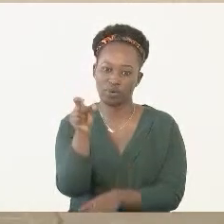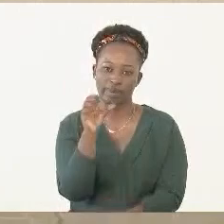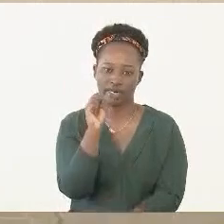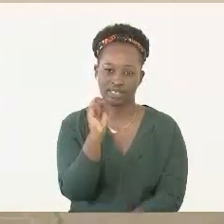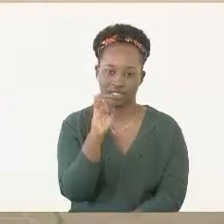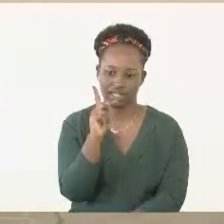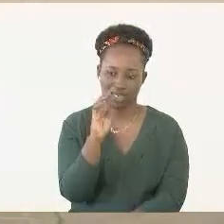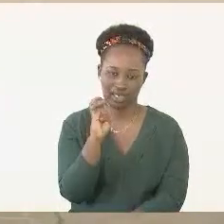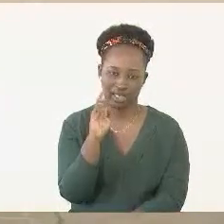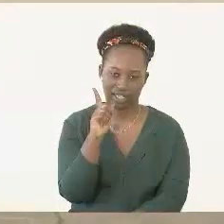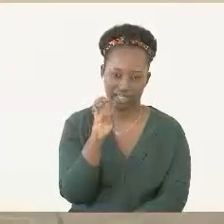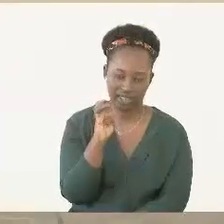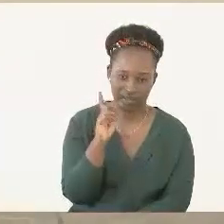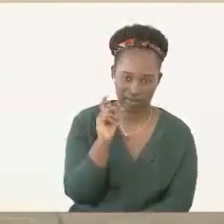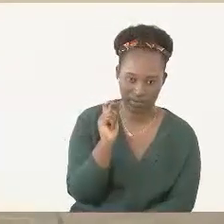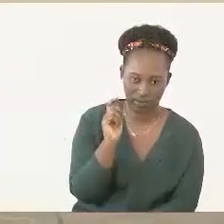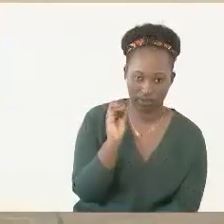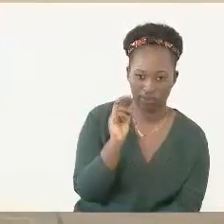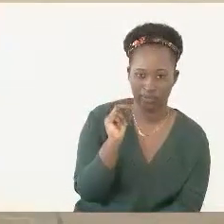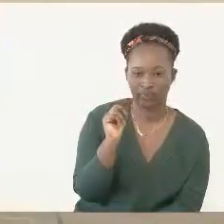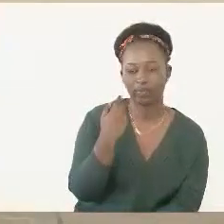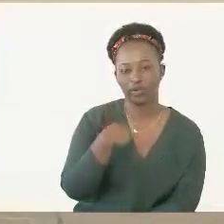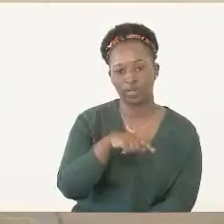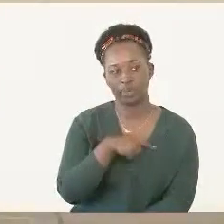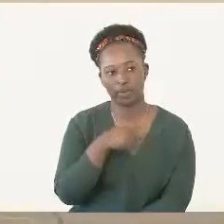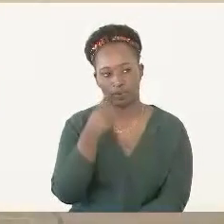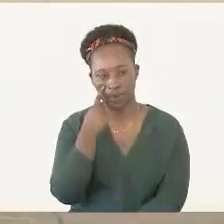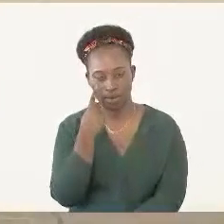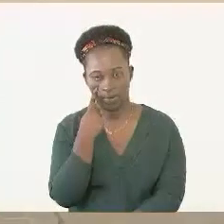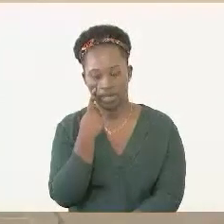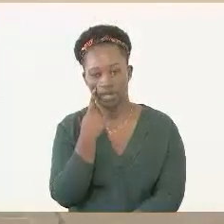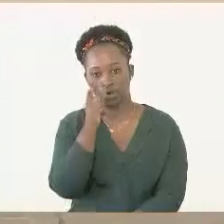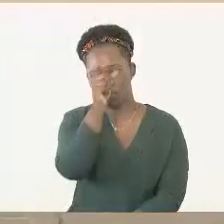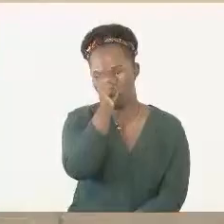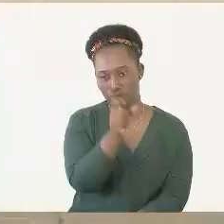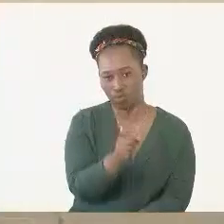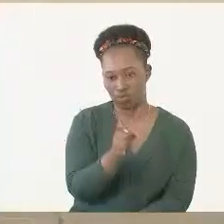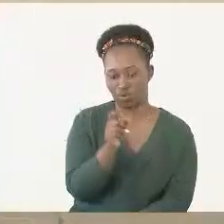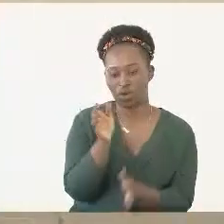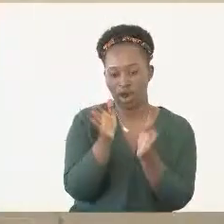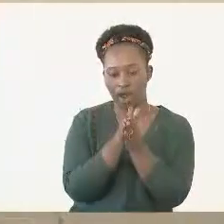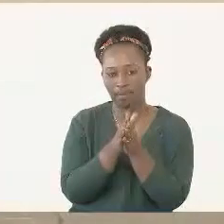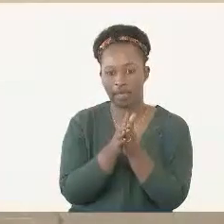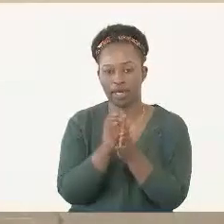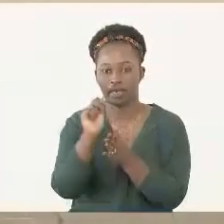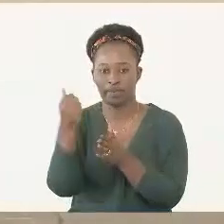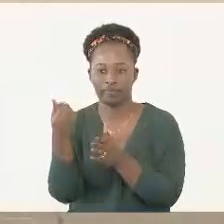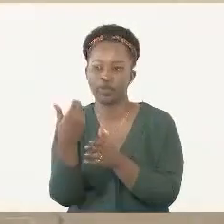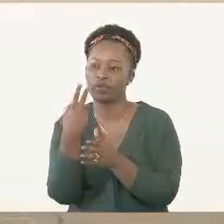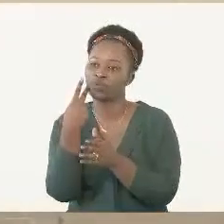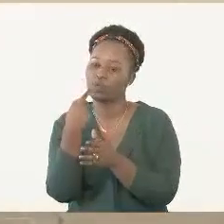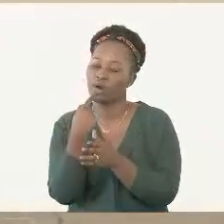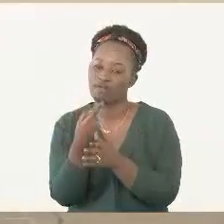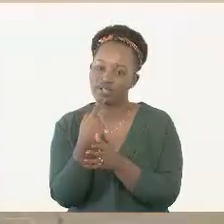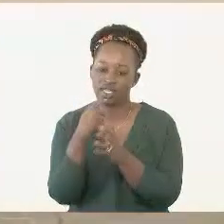skeleton. We have seen axial and appendicular skeleton. We have also talked about 3 types of